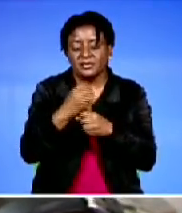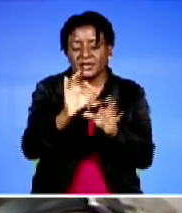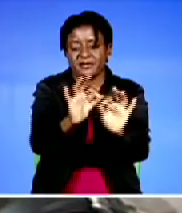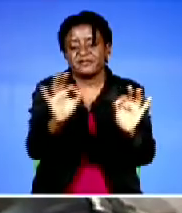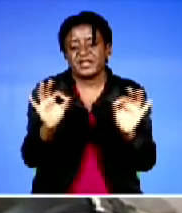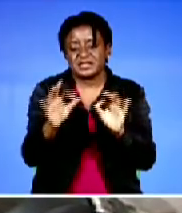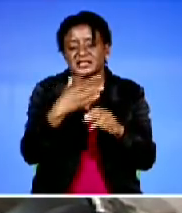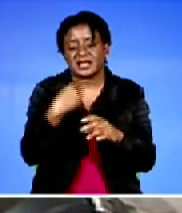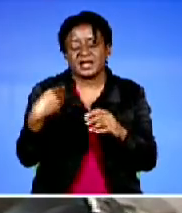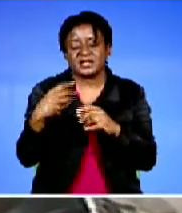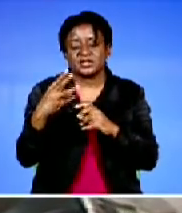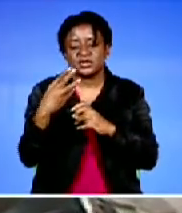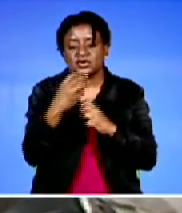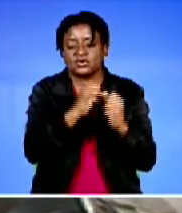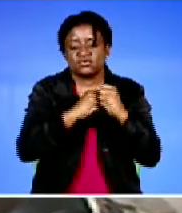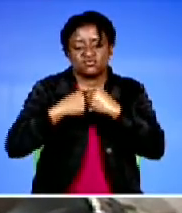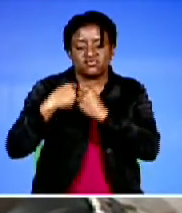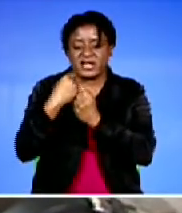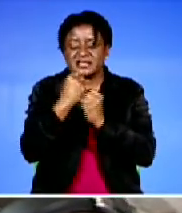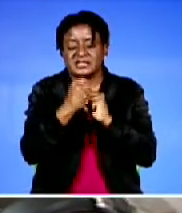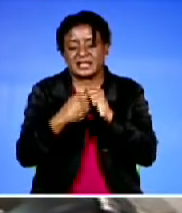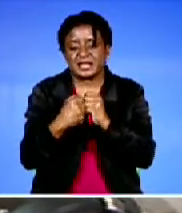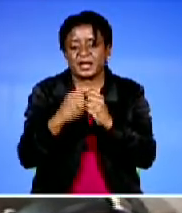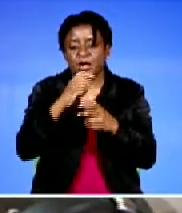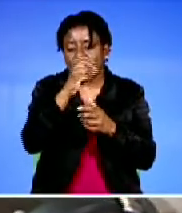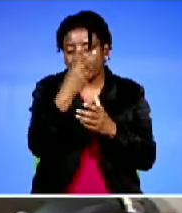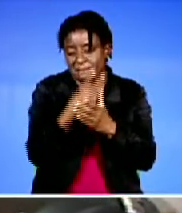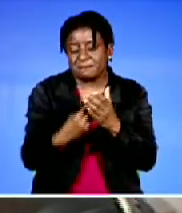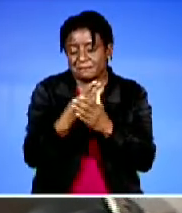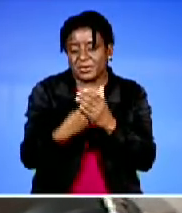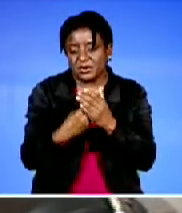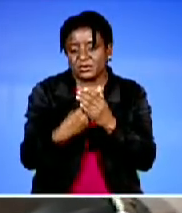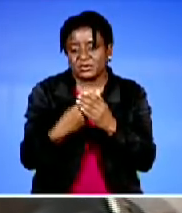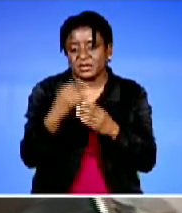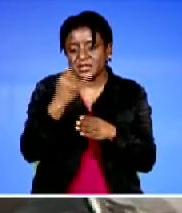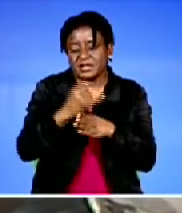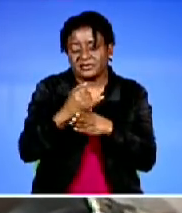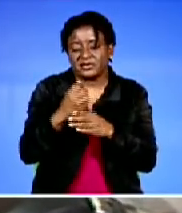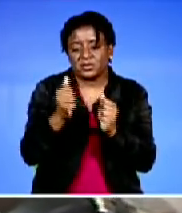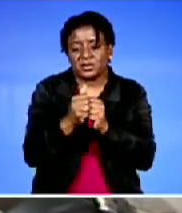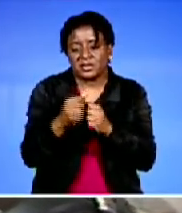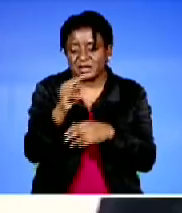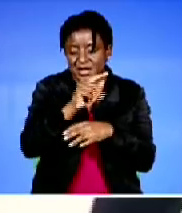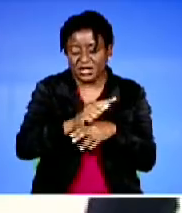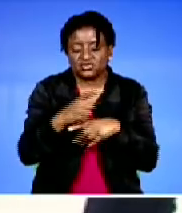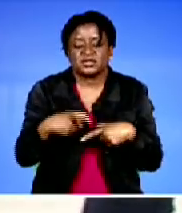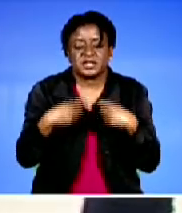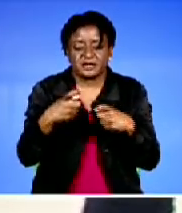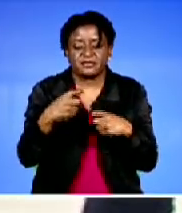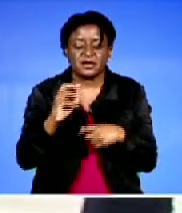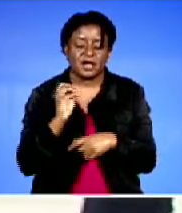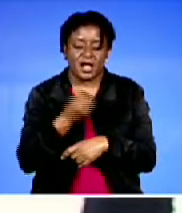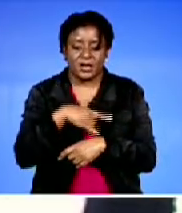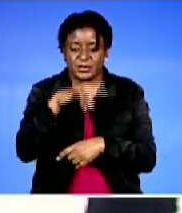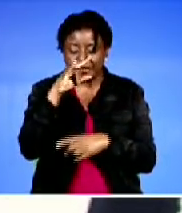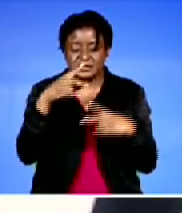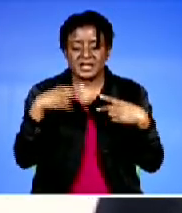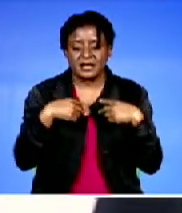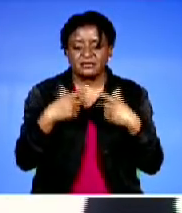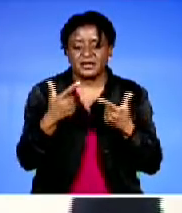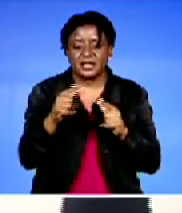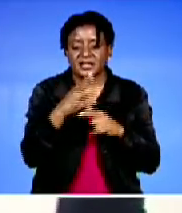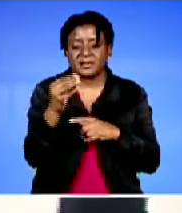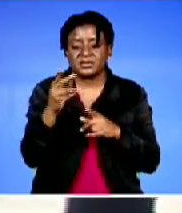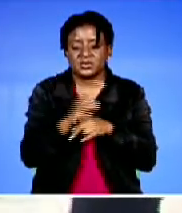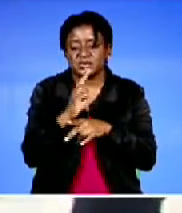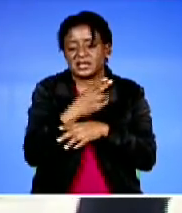both wrestling, both which identify very closely with our natural innate gift that our kids have. It's just allowing them to use the things that they